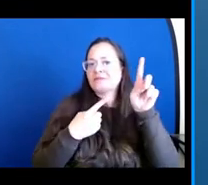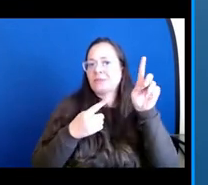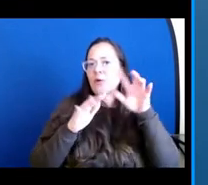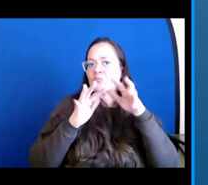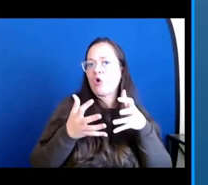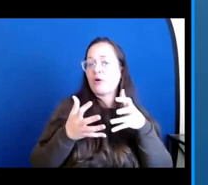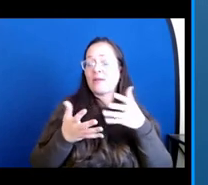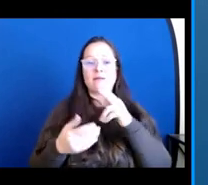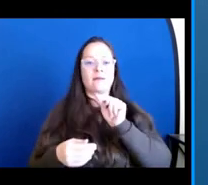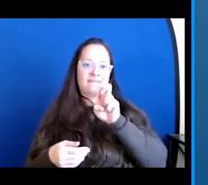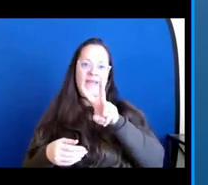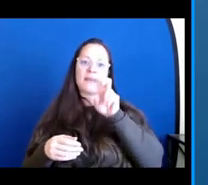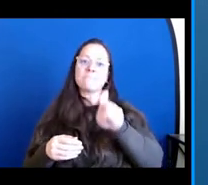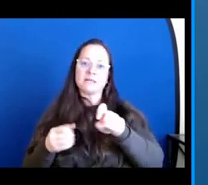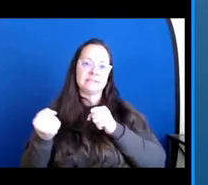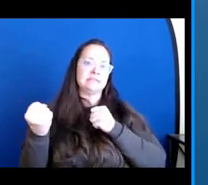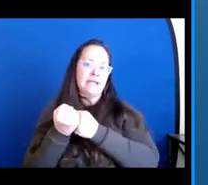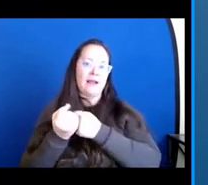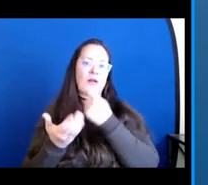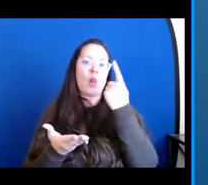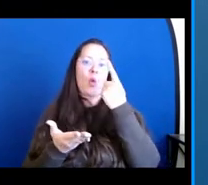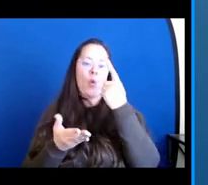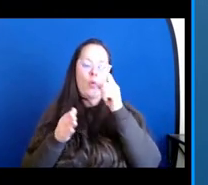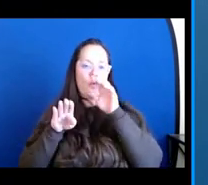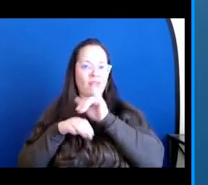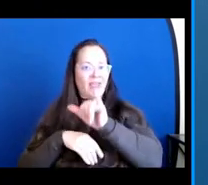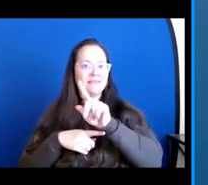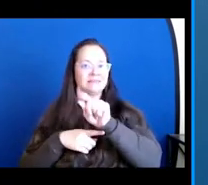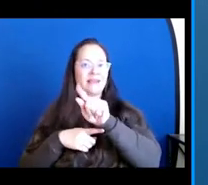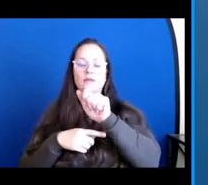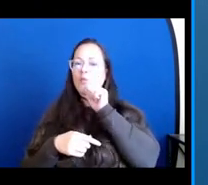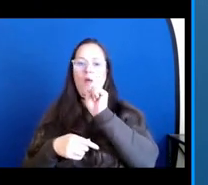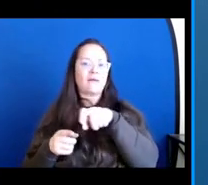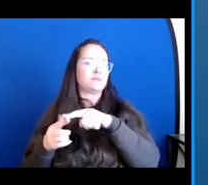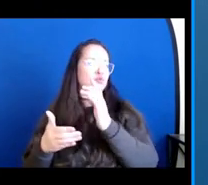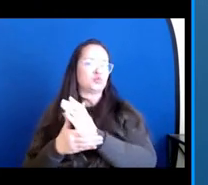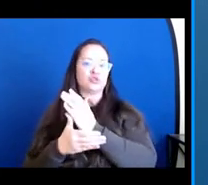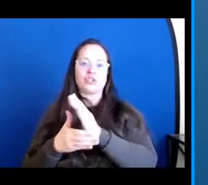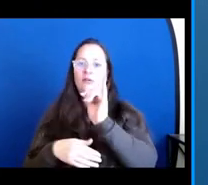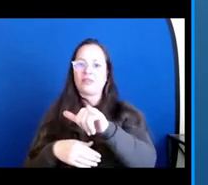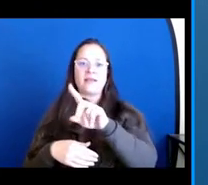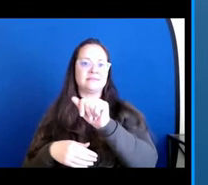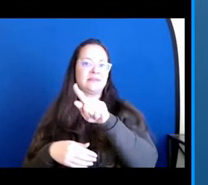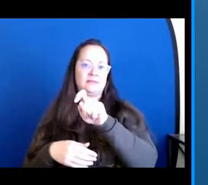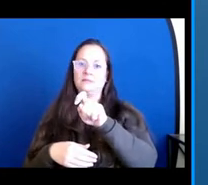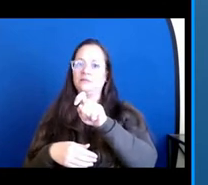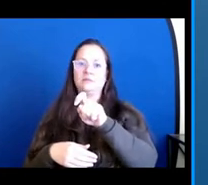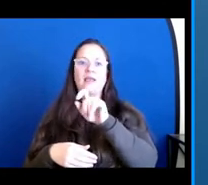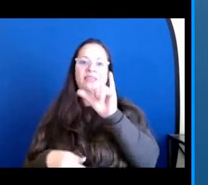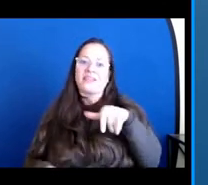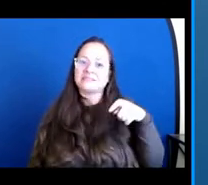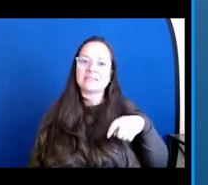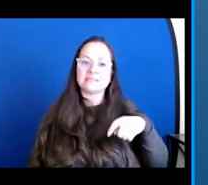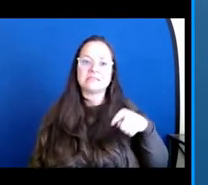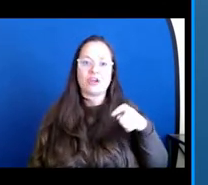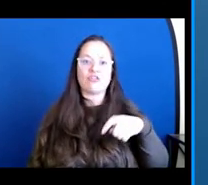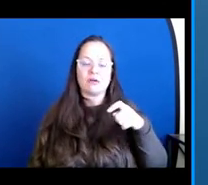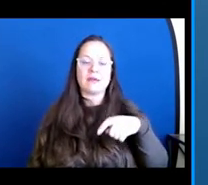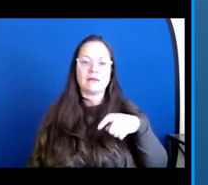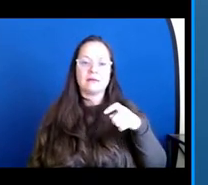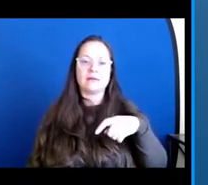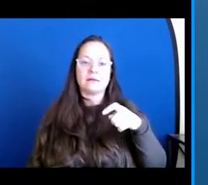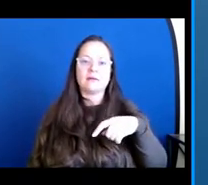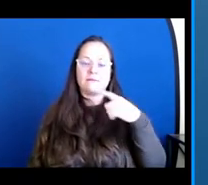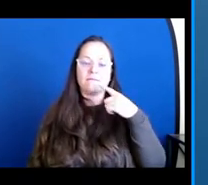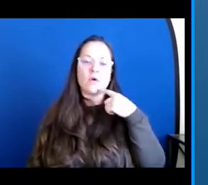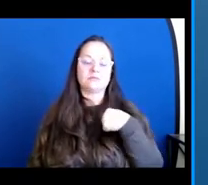must stand alone on a date and not have to share that date that isn't necessary four us to